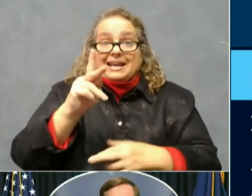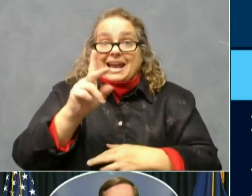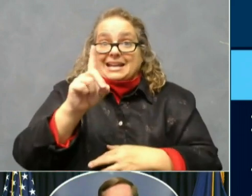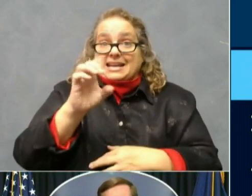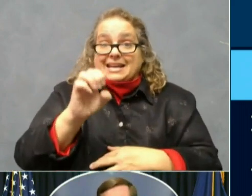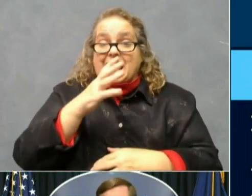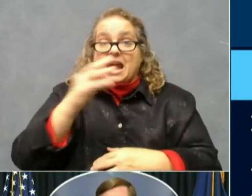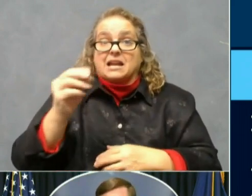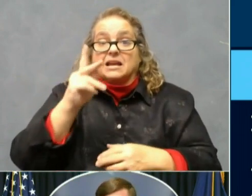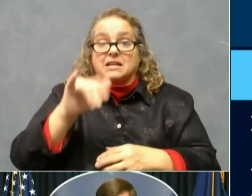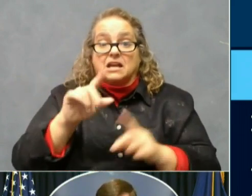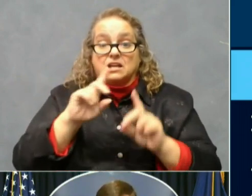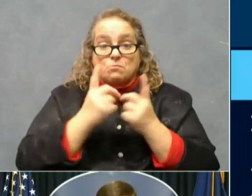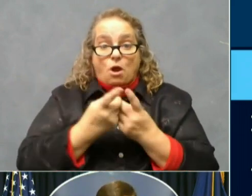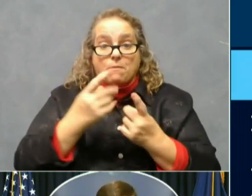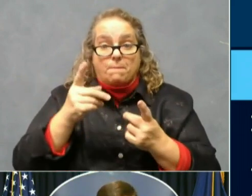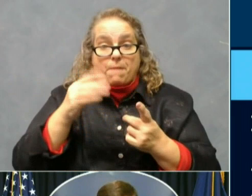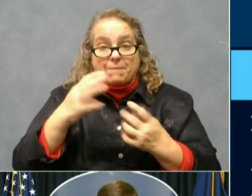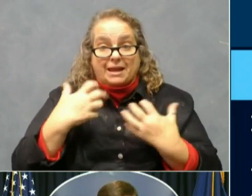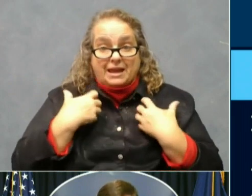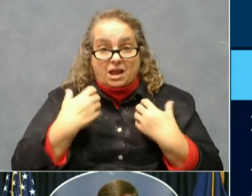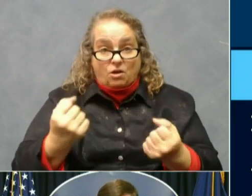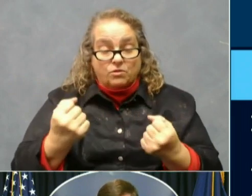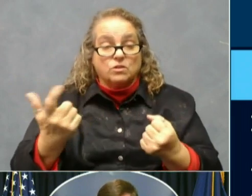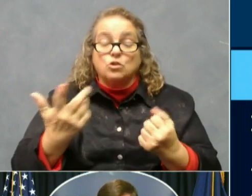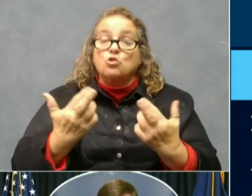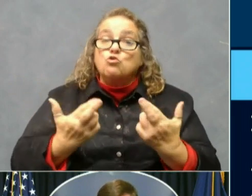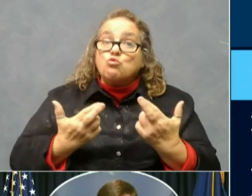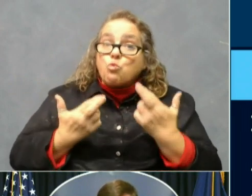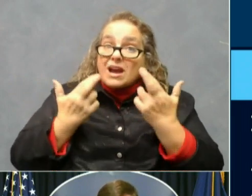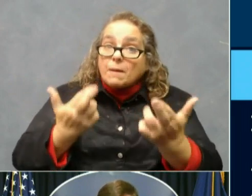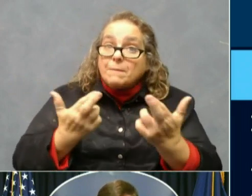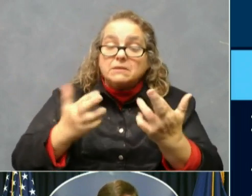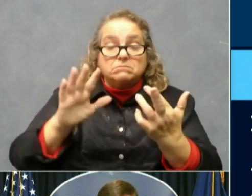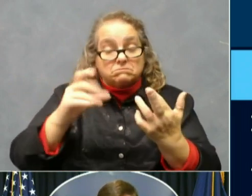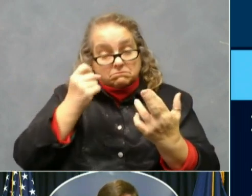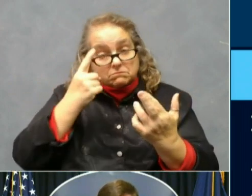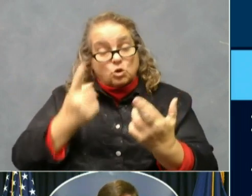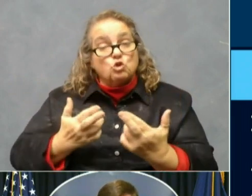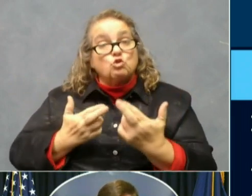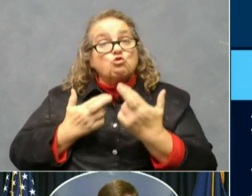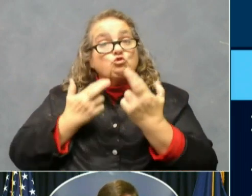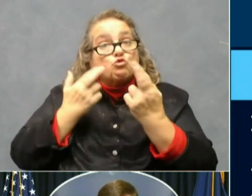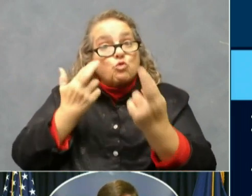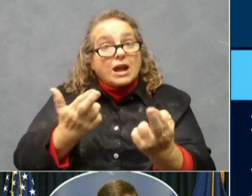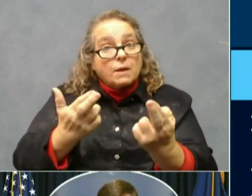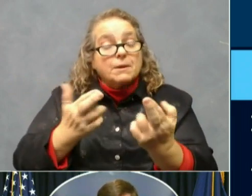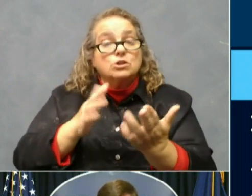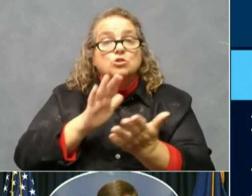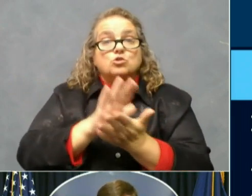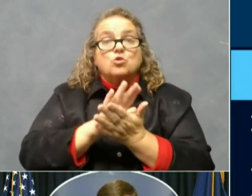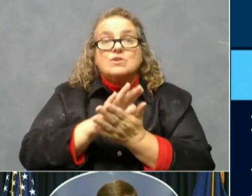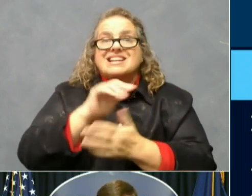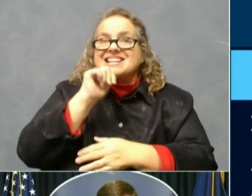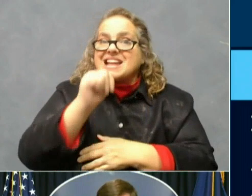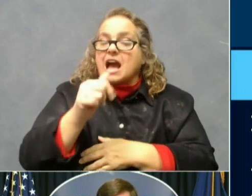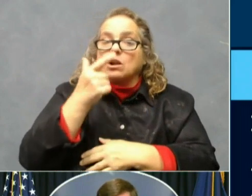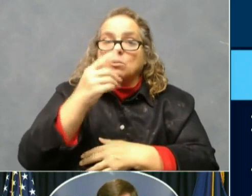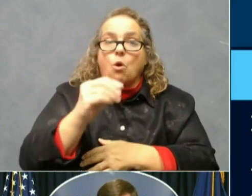We recommend, but this is a recommendation, that schools not return to in-person